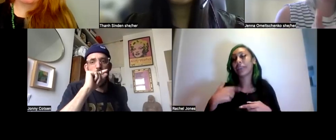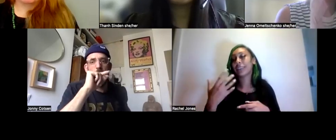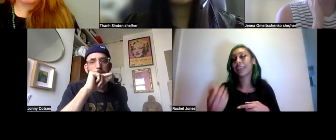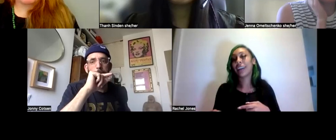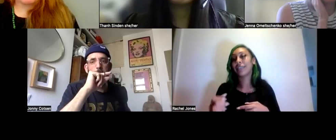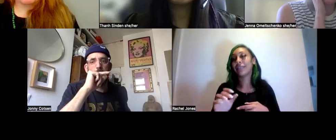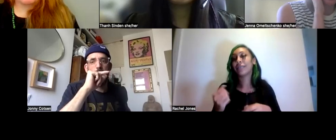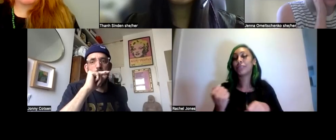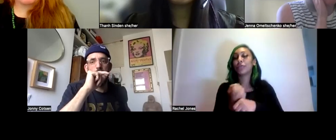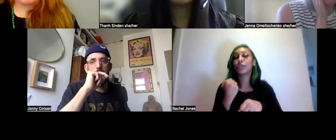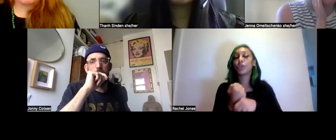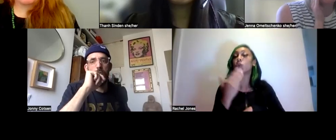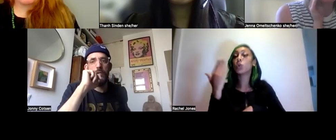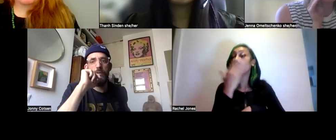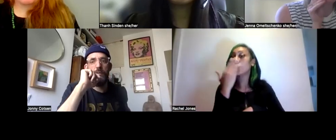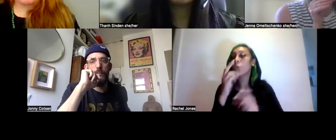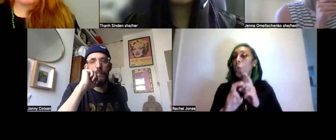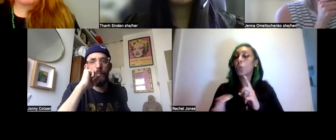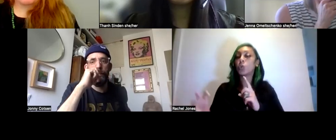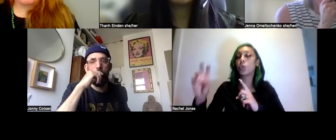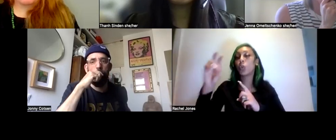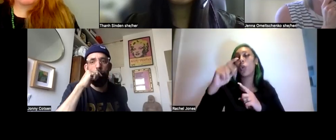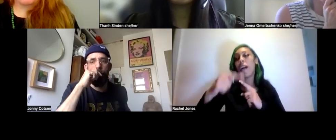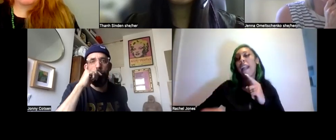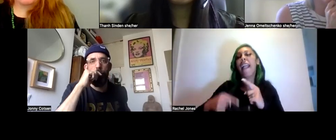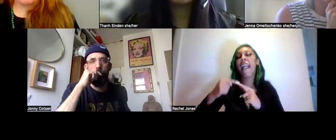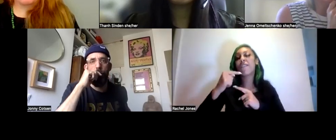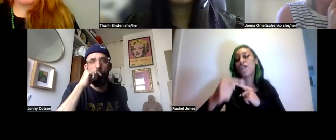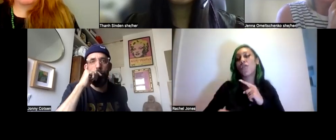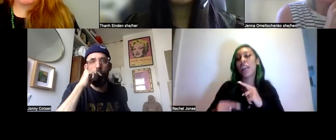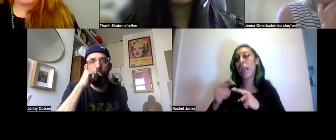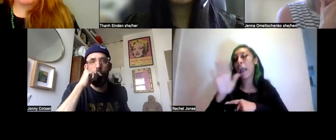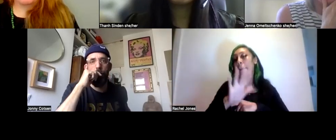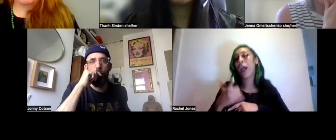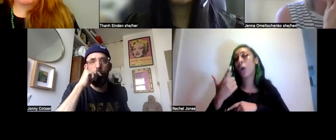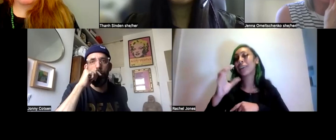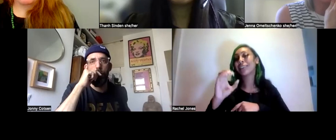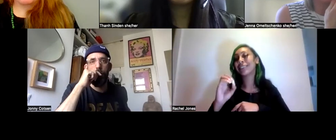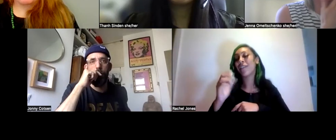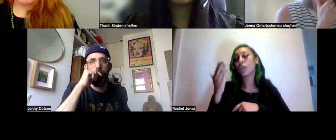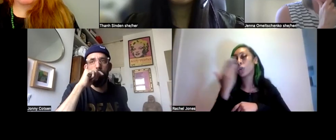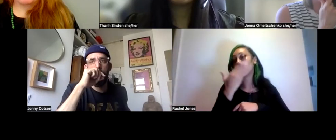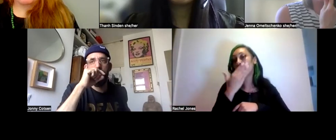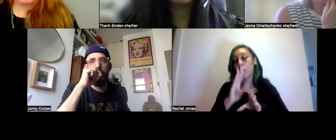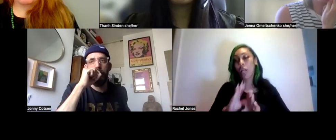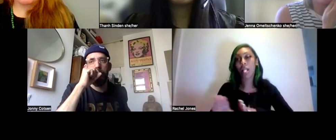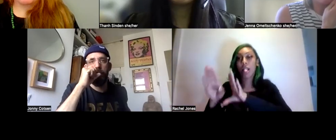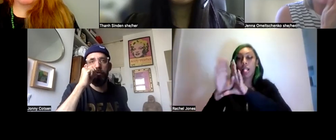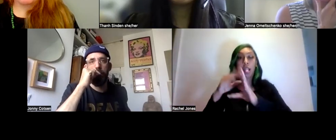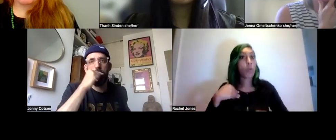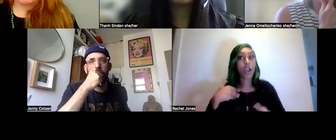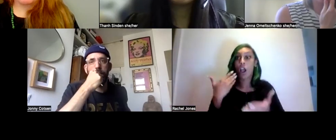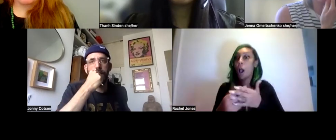I produce a schools tour every year that goes into about 70 schools across the country. And we deliberately go into schools